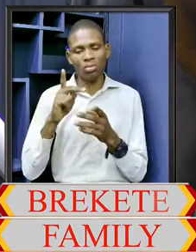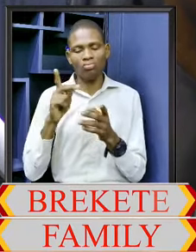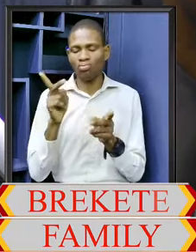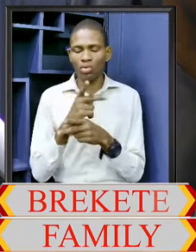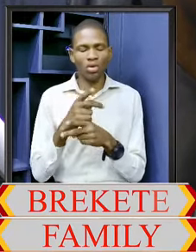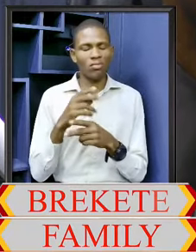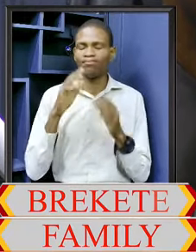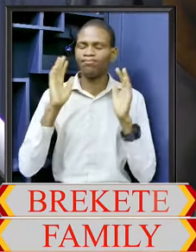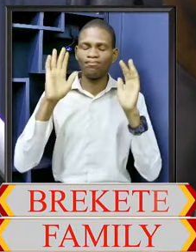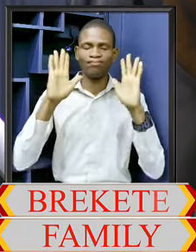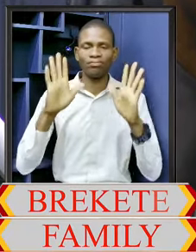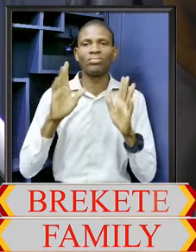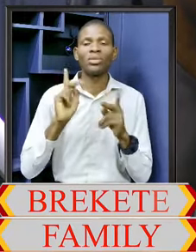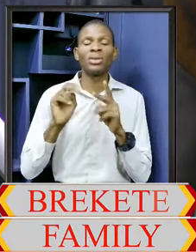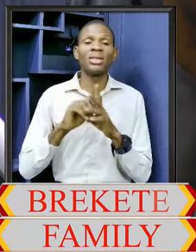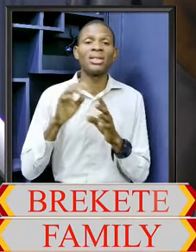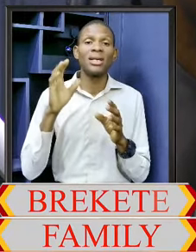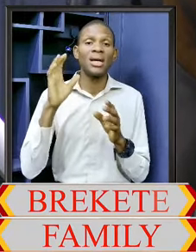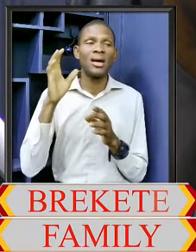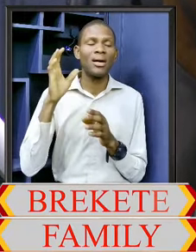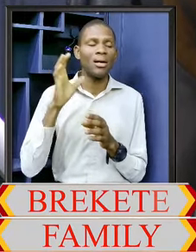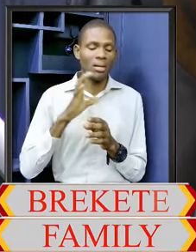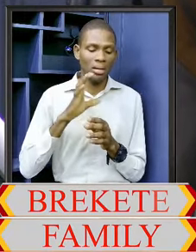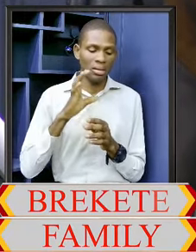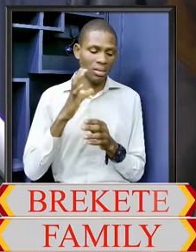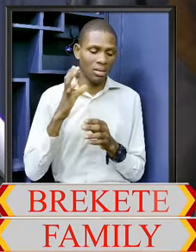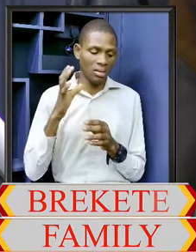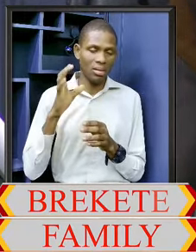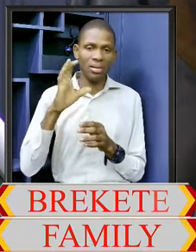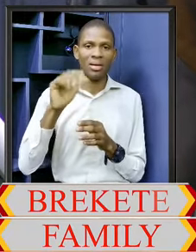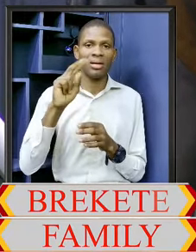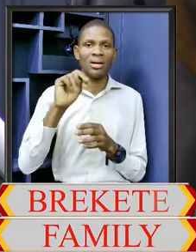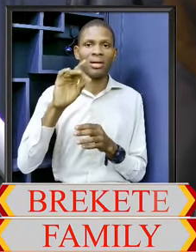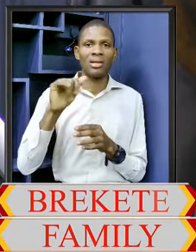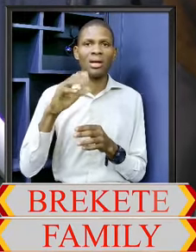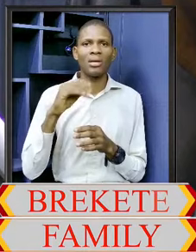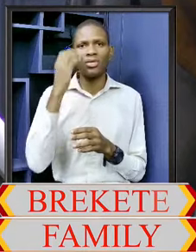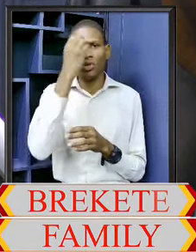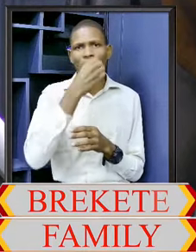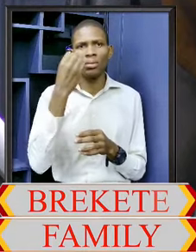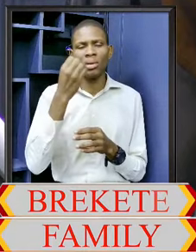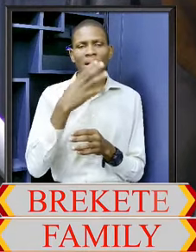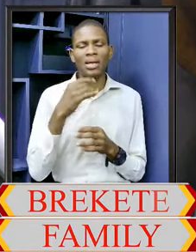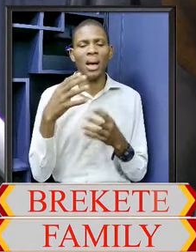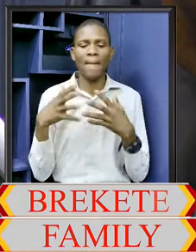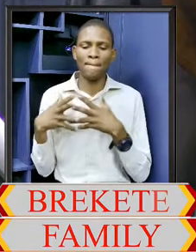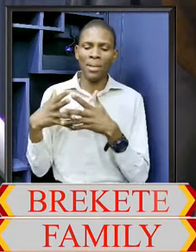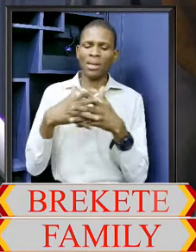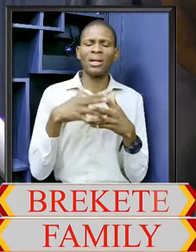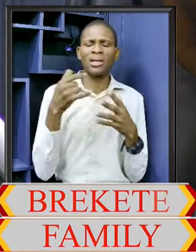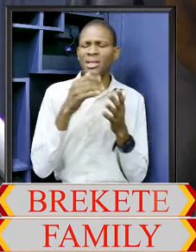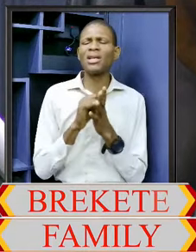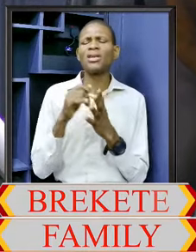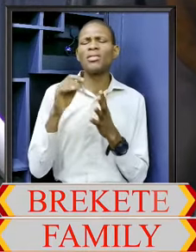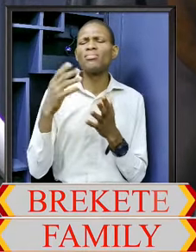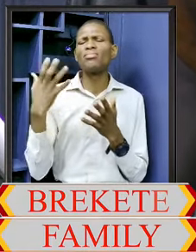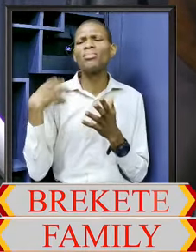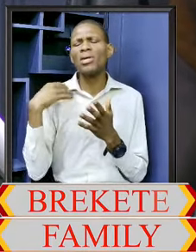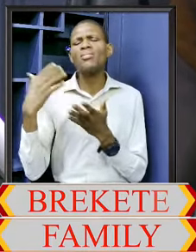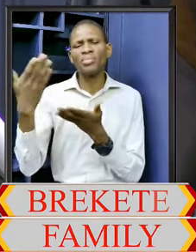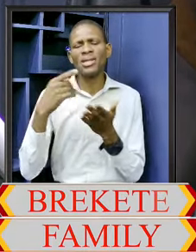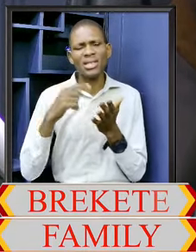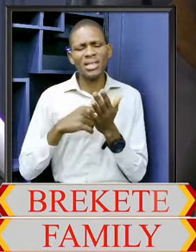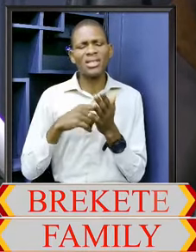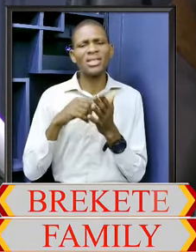People, they wonder, people in Canada and Europe and America are saying, please, Oga, bring this thing for us to see. Some